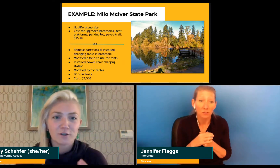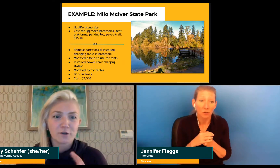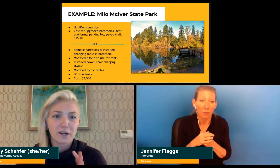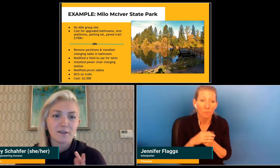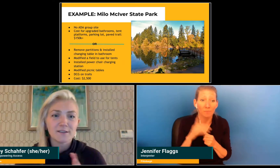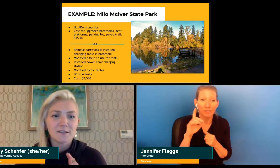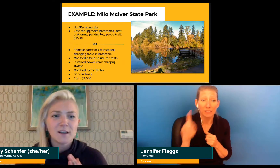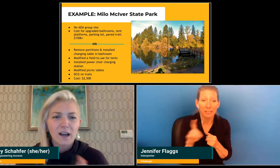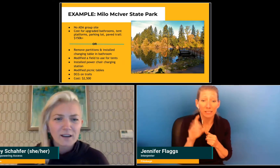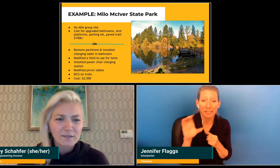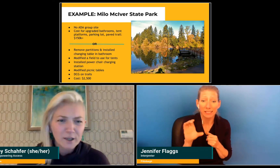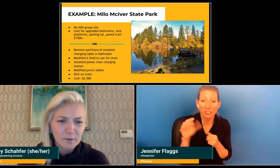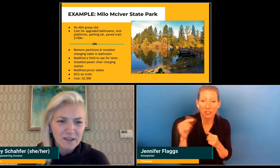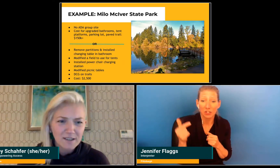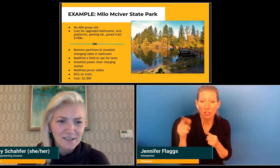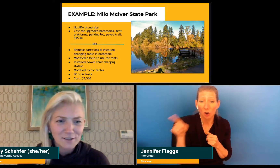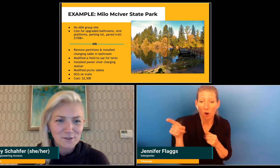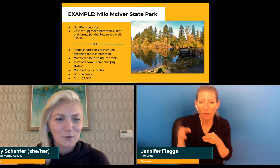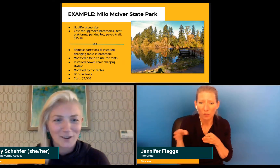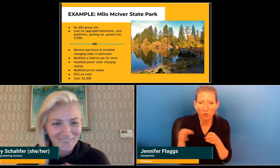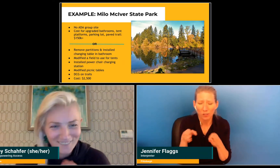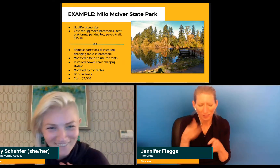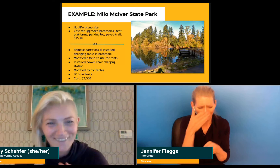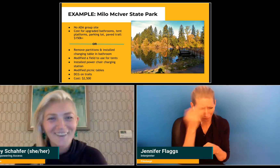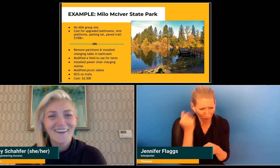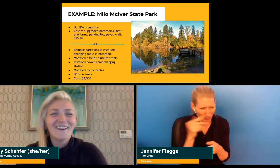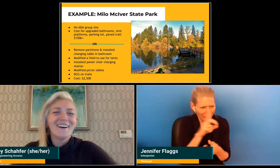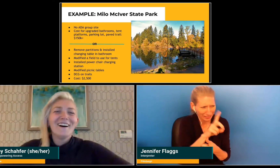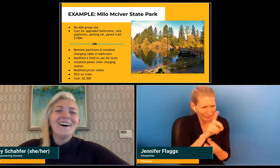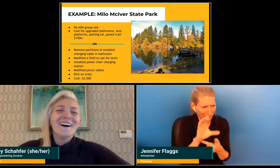DCG on trails. I forget what that stands for.